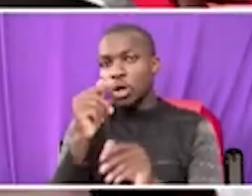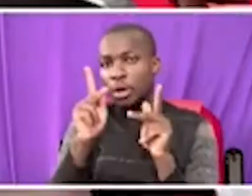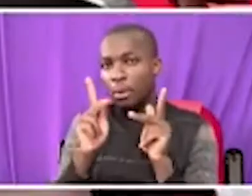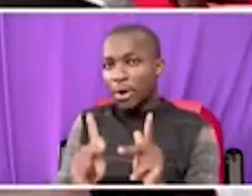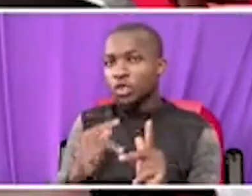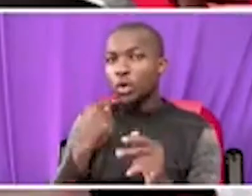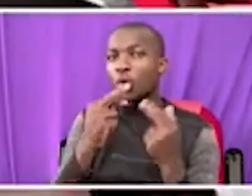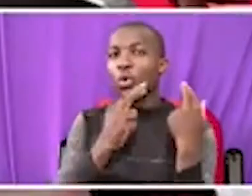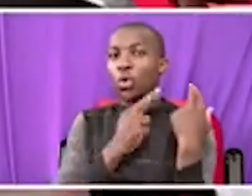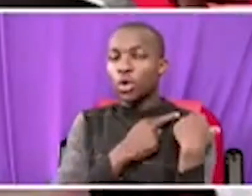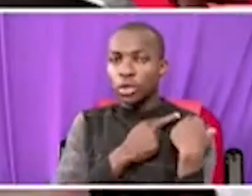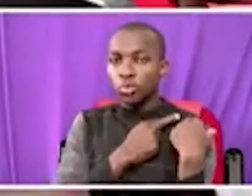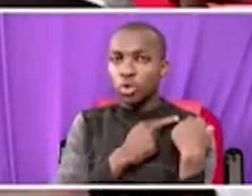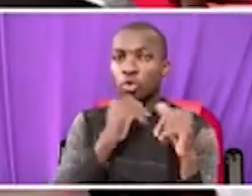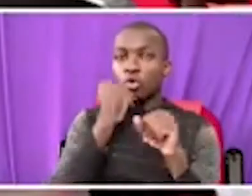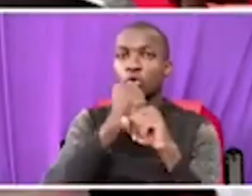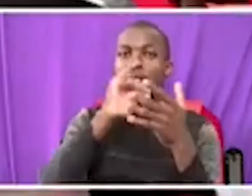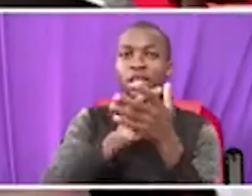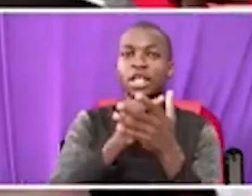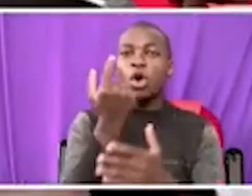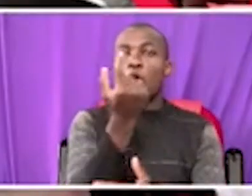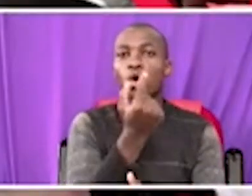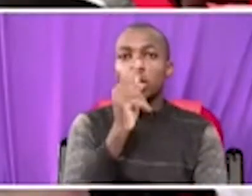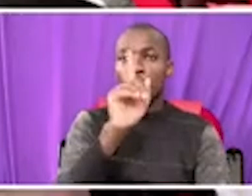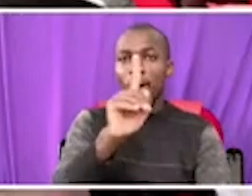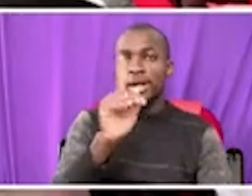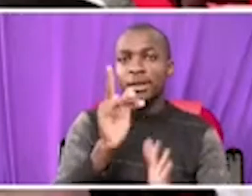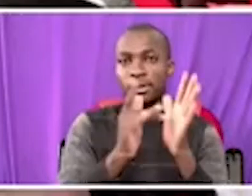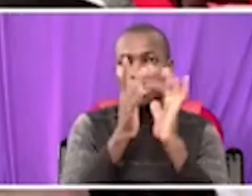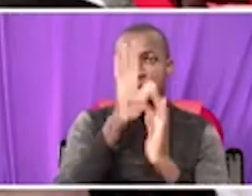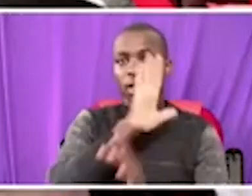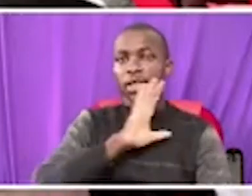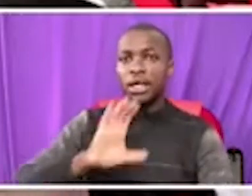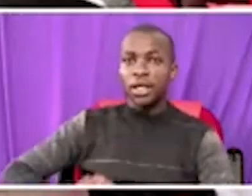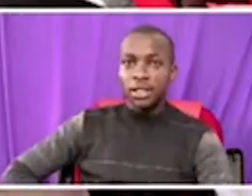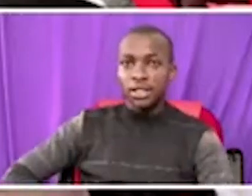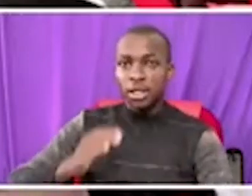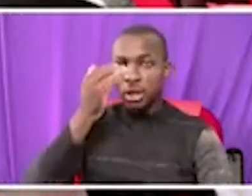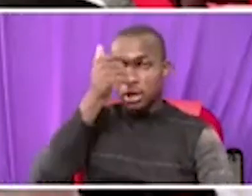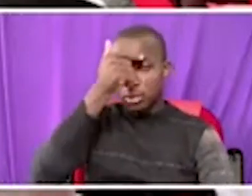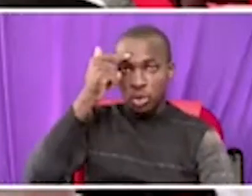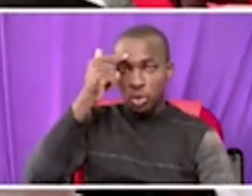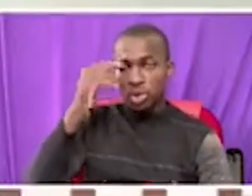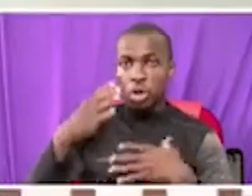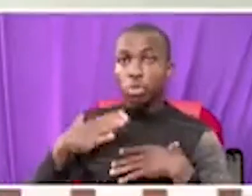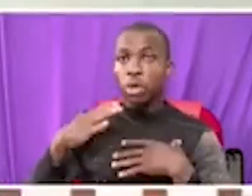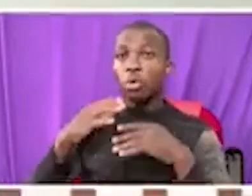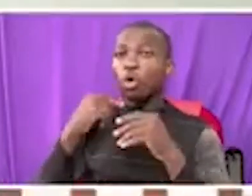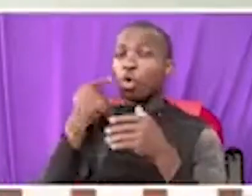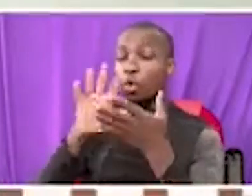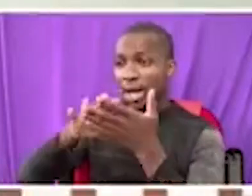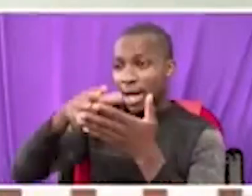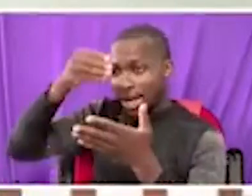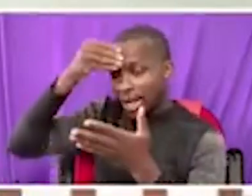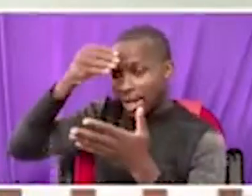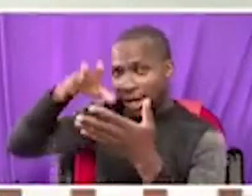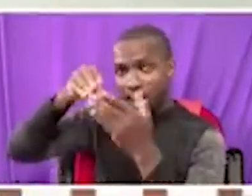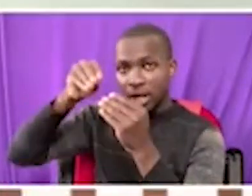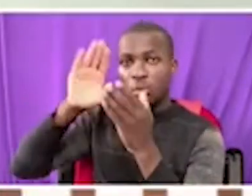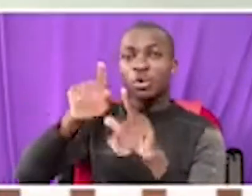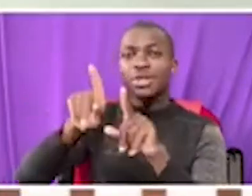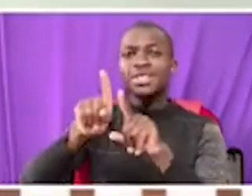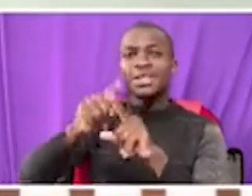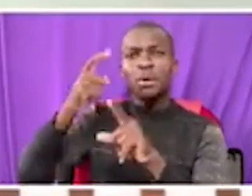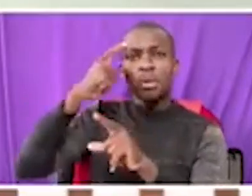that is Jesus Christ. Because psychologists do lose their mind as well. Psychiatrists do lose their